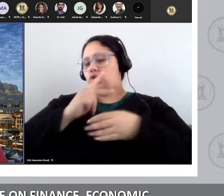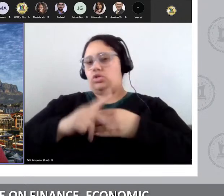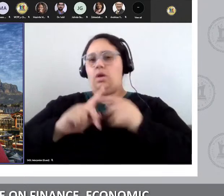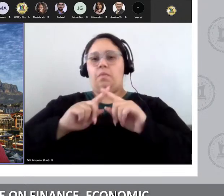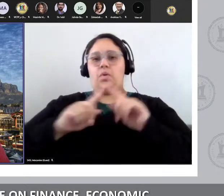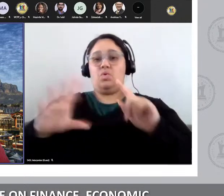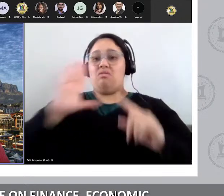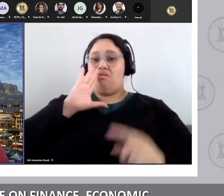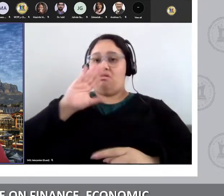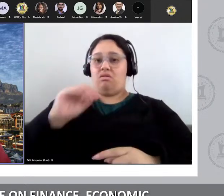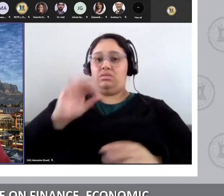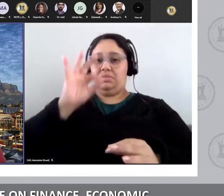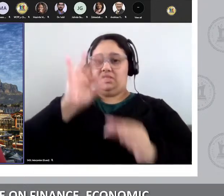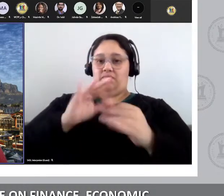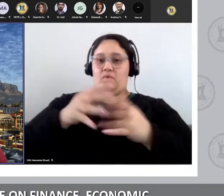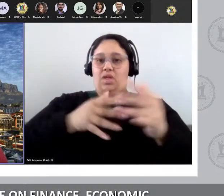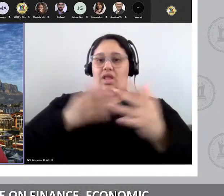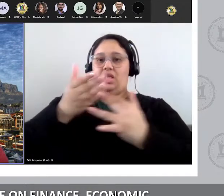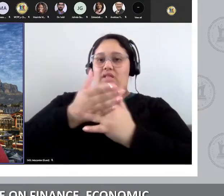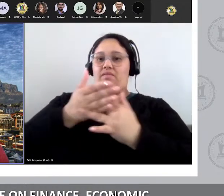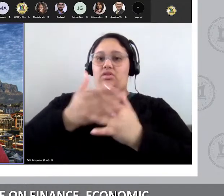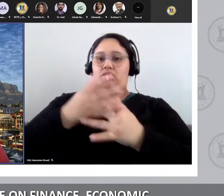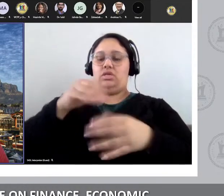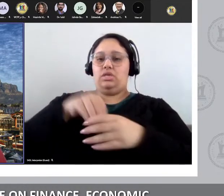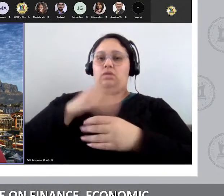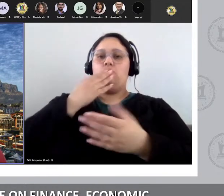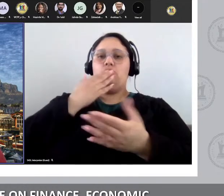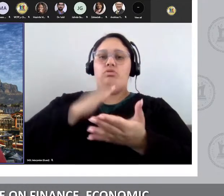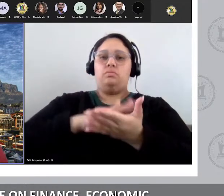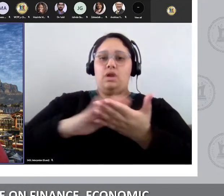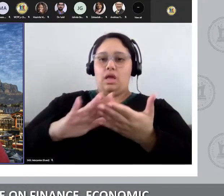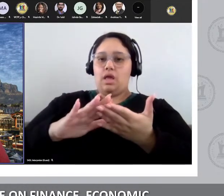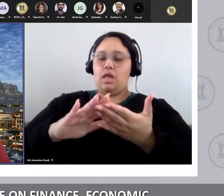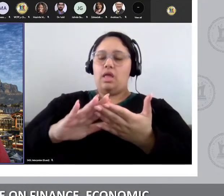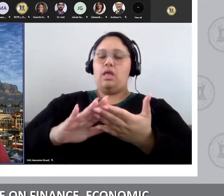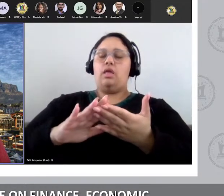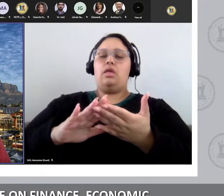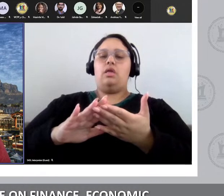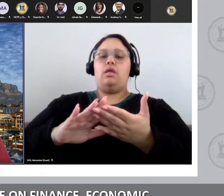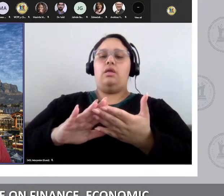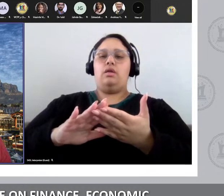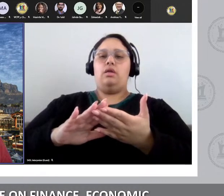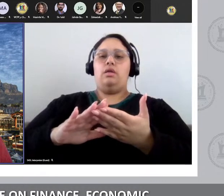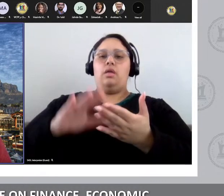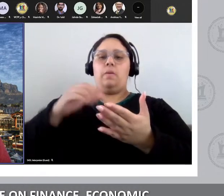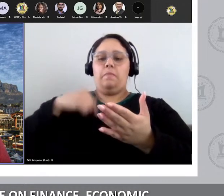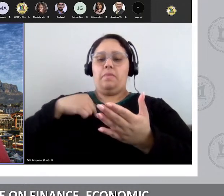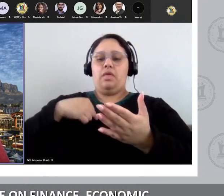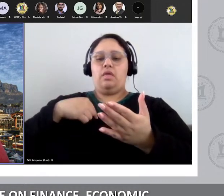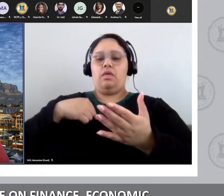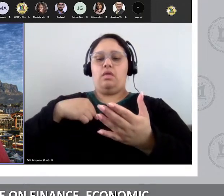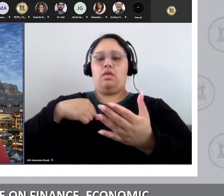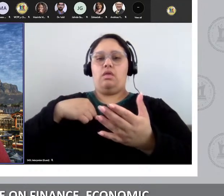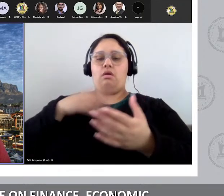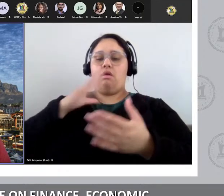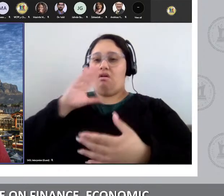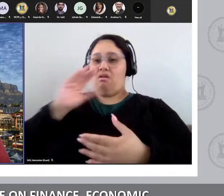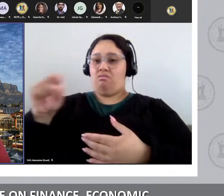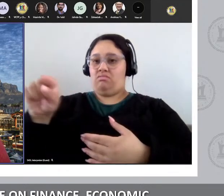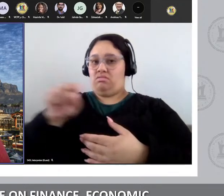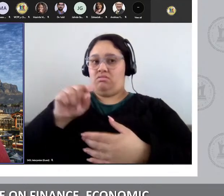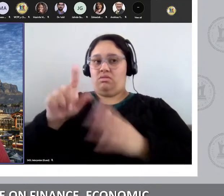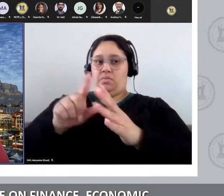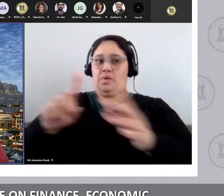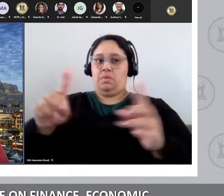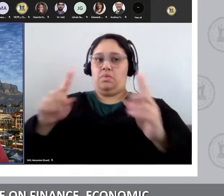but you asked specifically about any interventions in Mitchell's Plain per se, and here I'll draw on the department. I mean, we can definitely